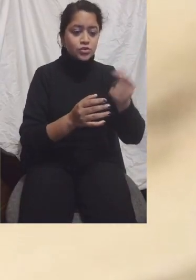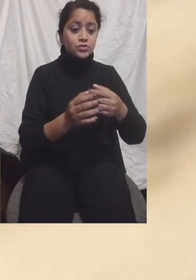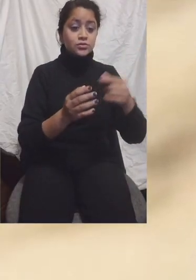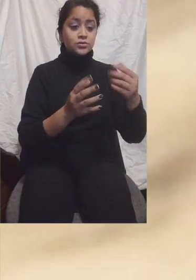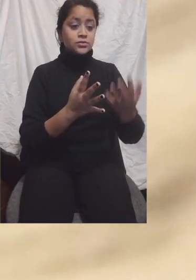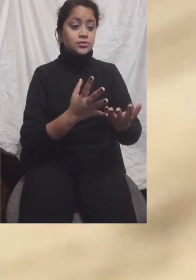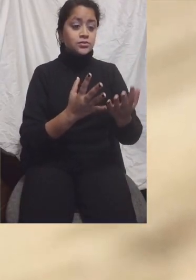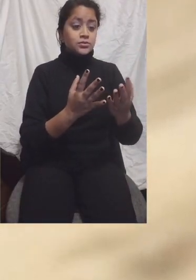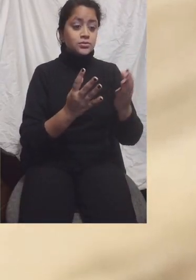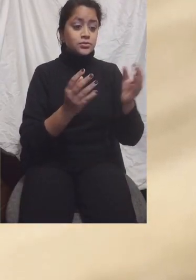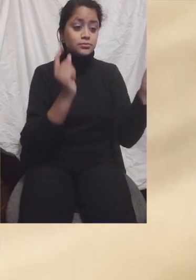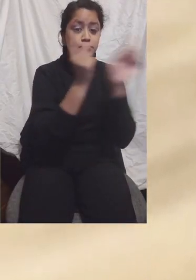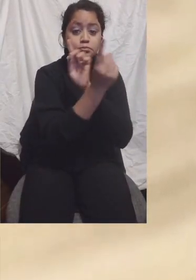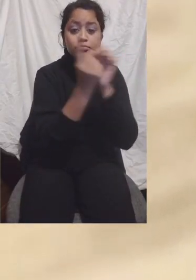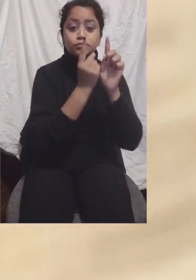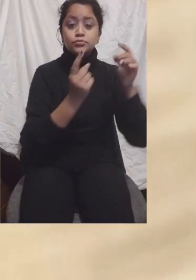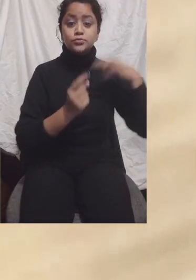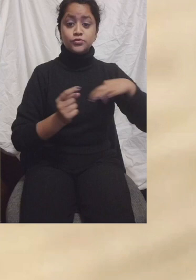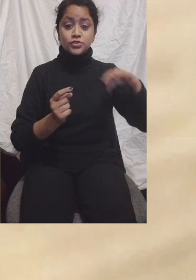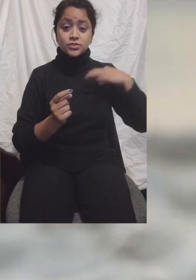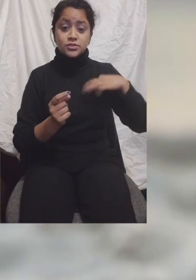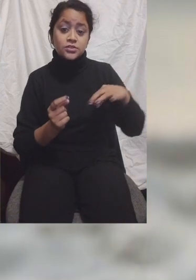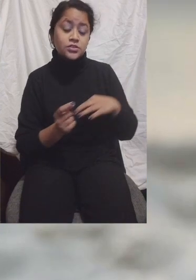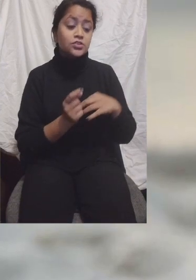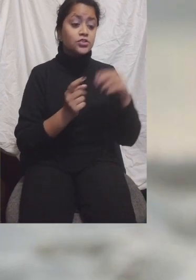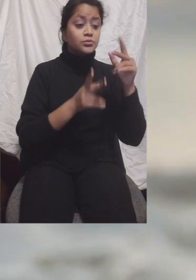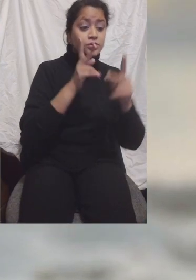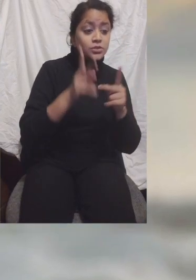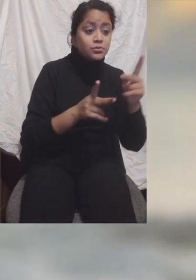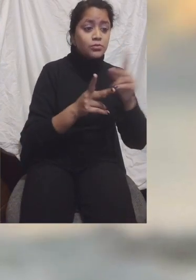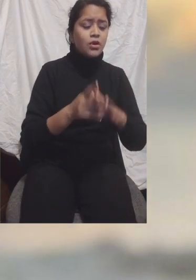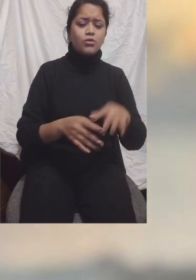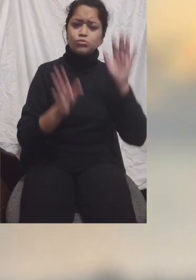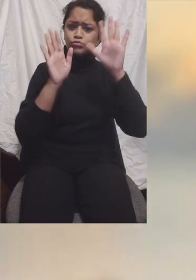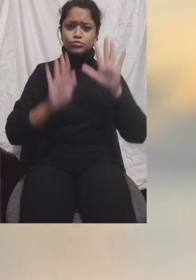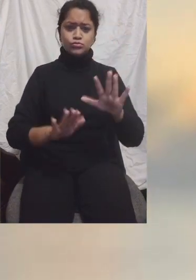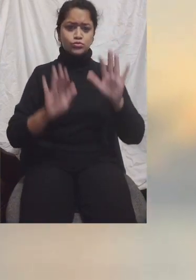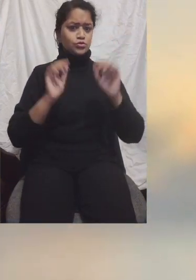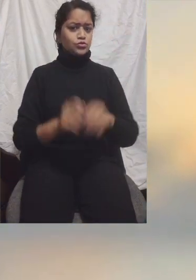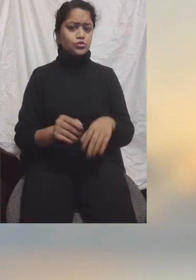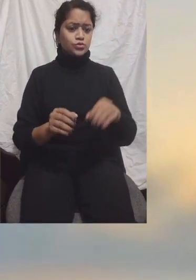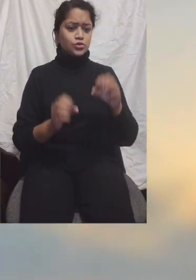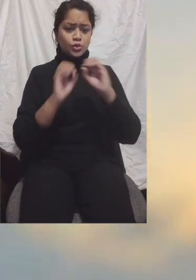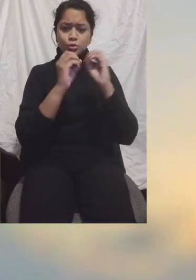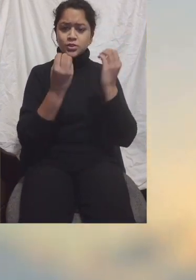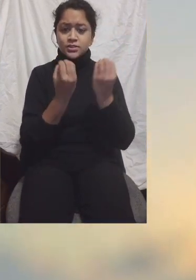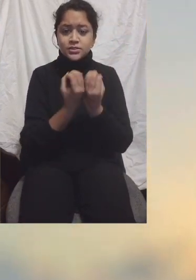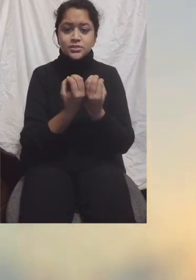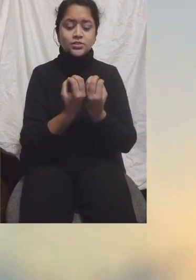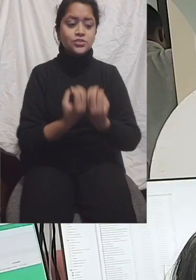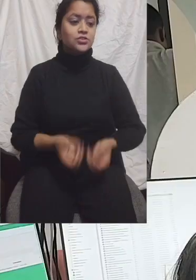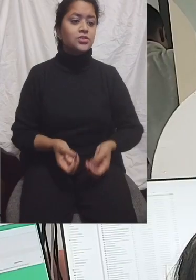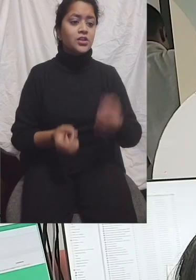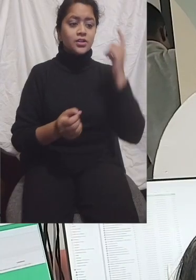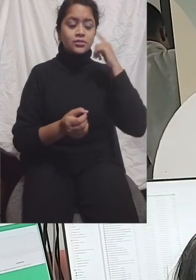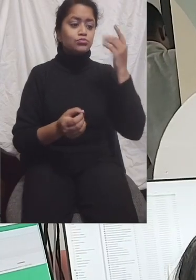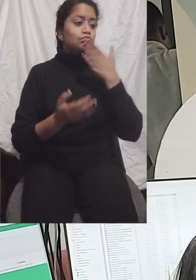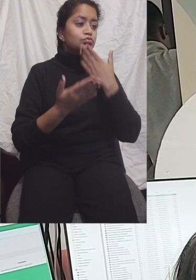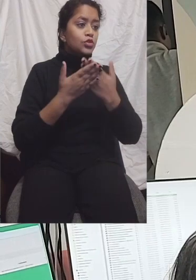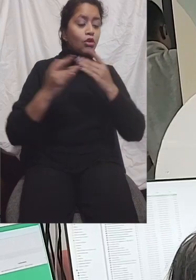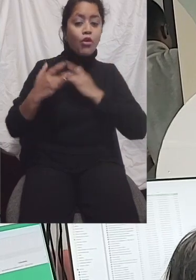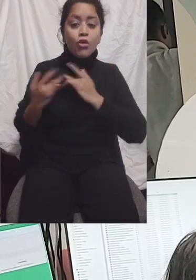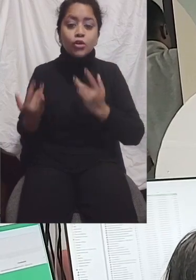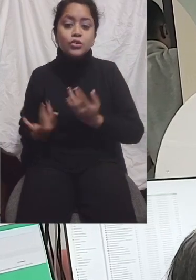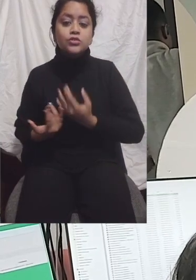got to know the volunteers and the people. And I thought it was a great organization with people working there that have a